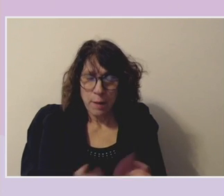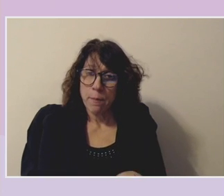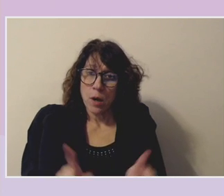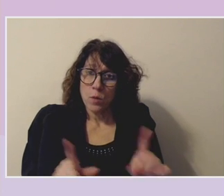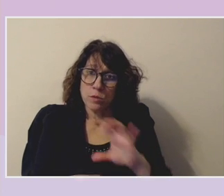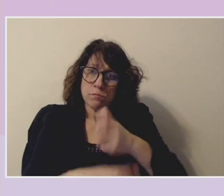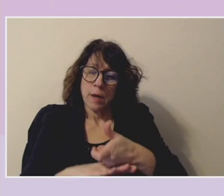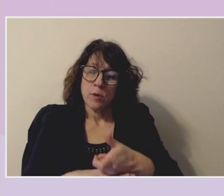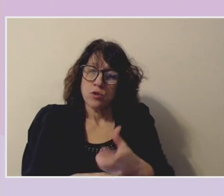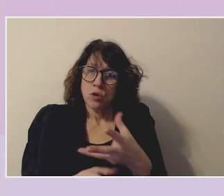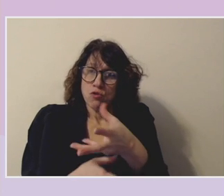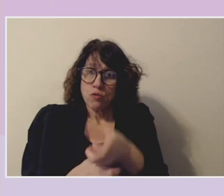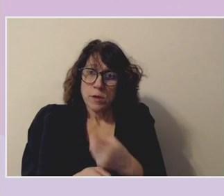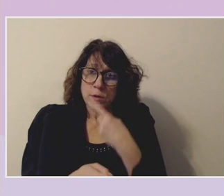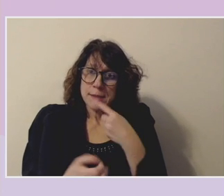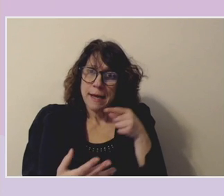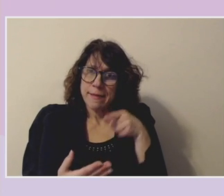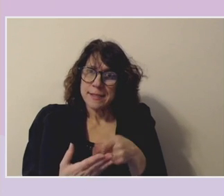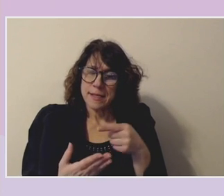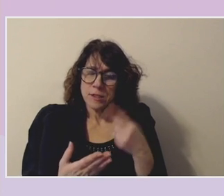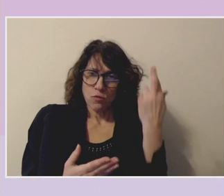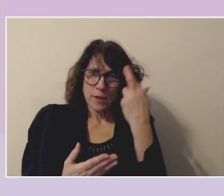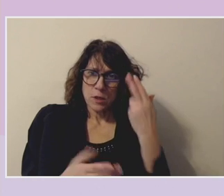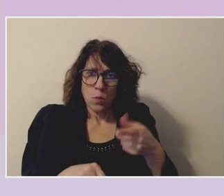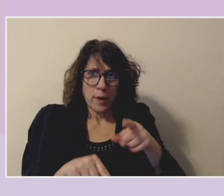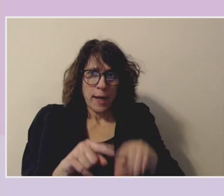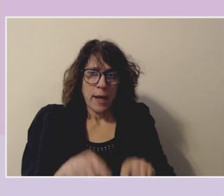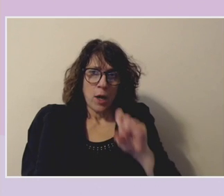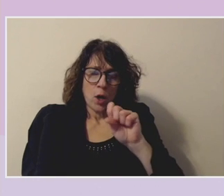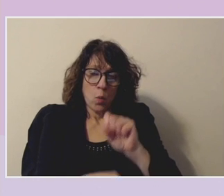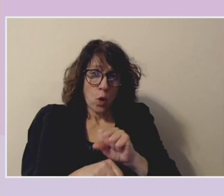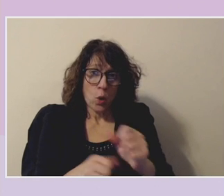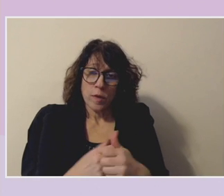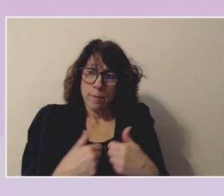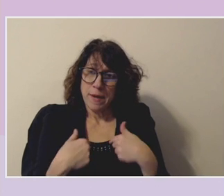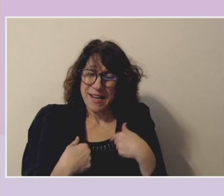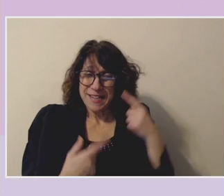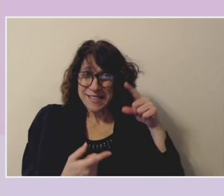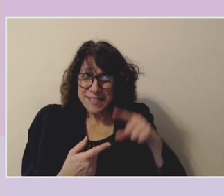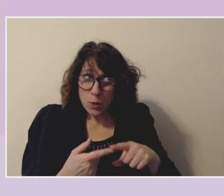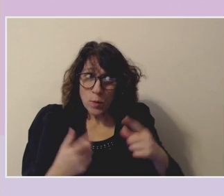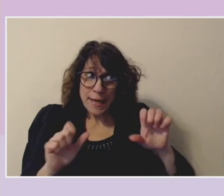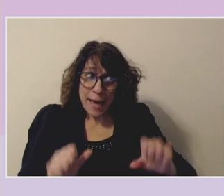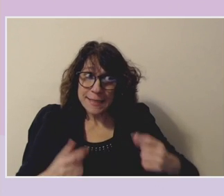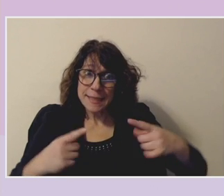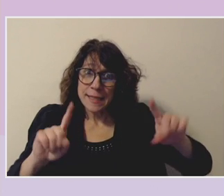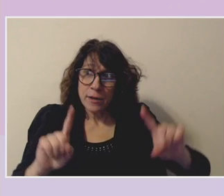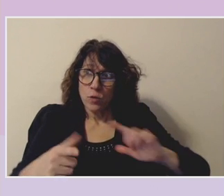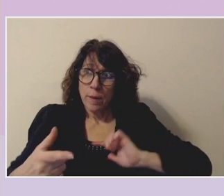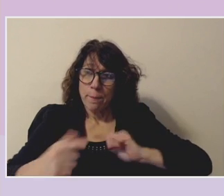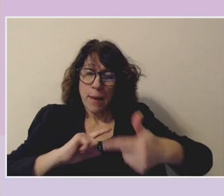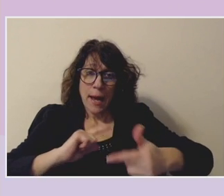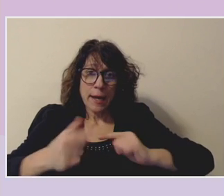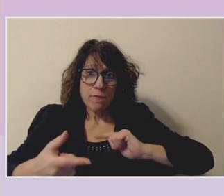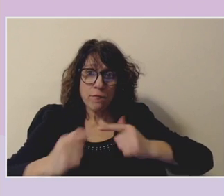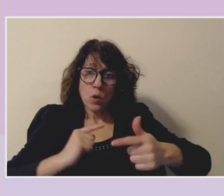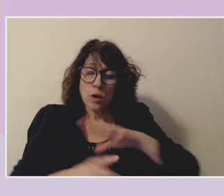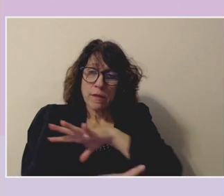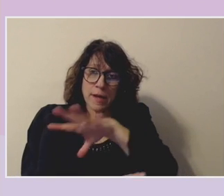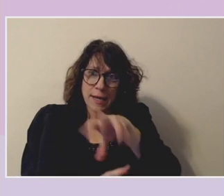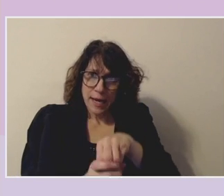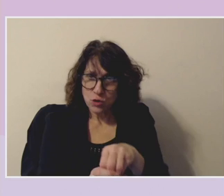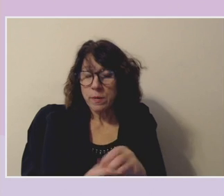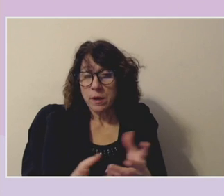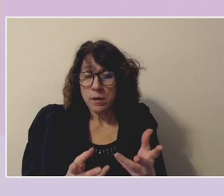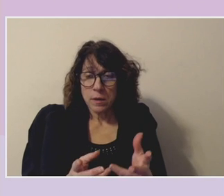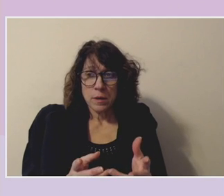and say, this is why we can't, work with me till we can, and build that true back and forth engagement, it helps make things